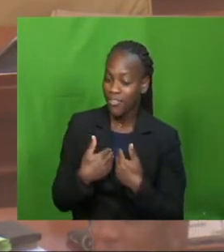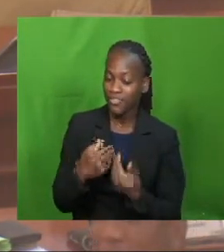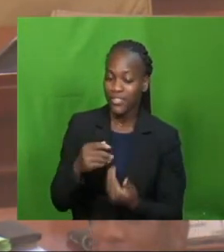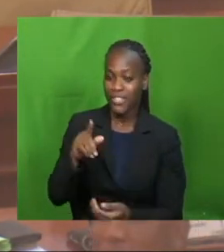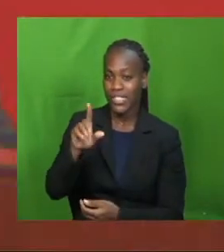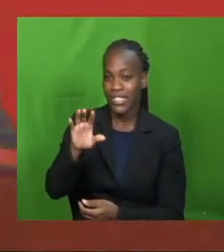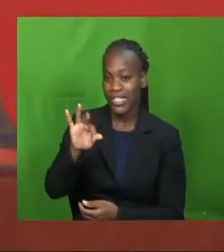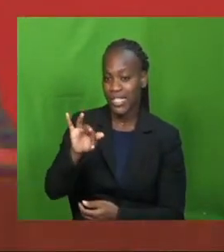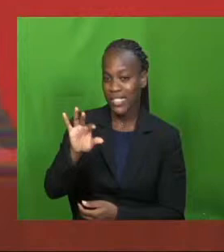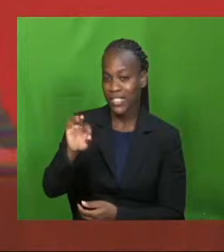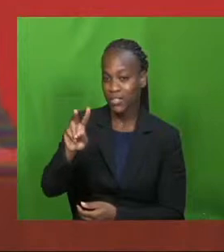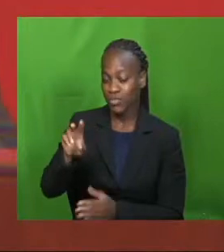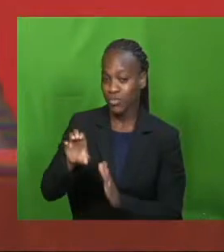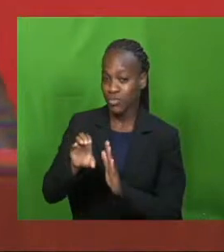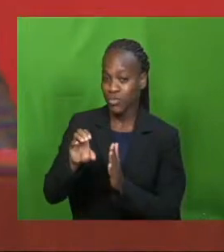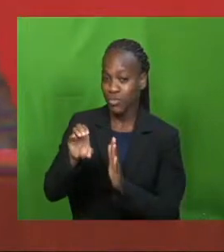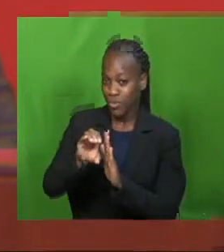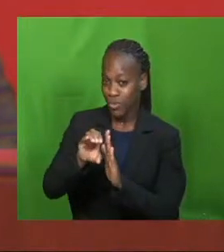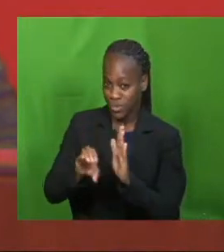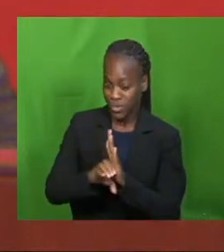Yes, honorable minister.